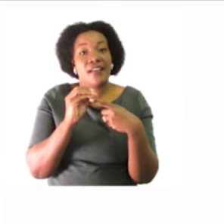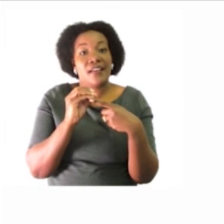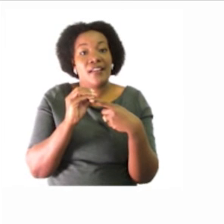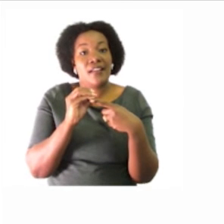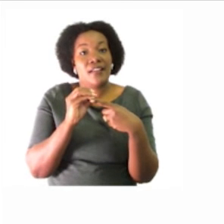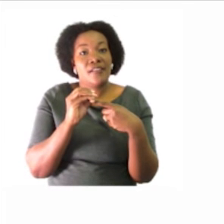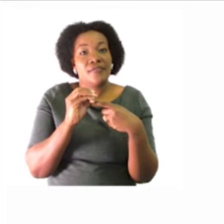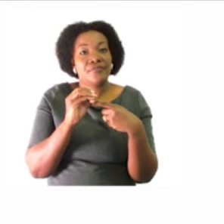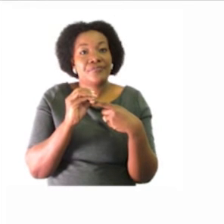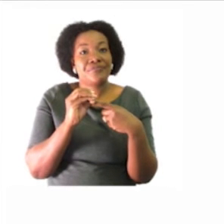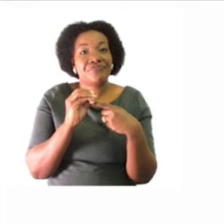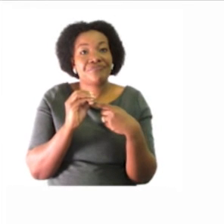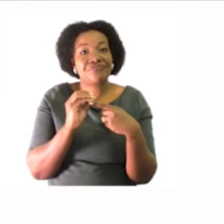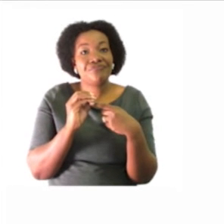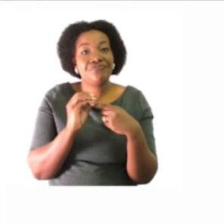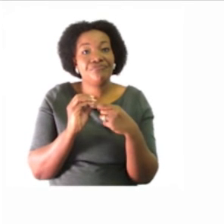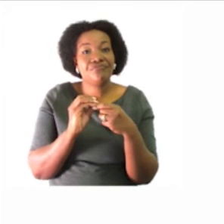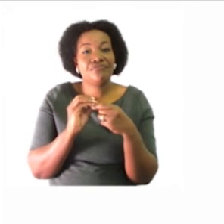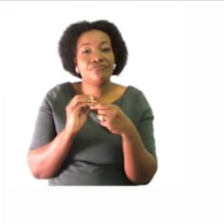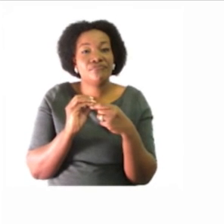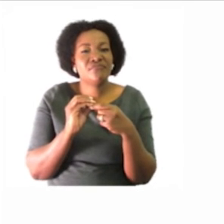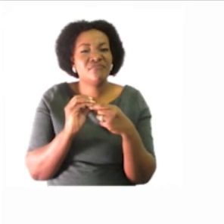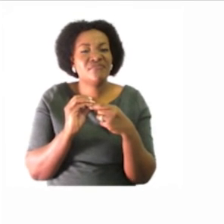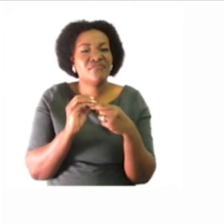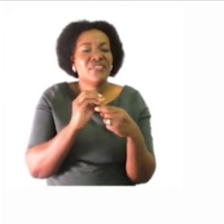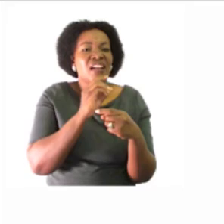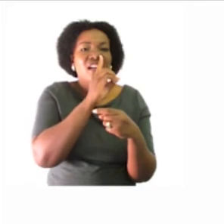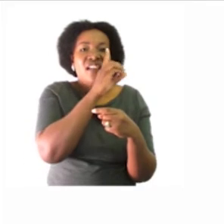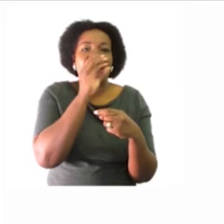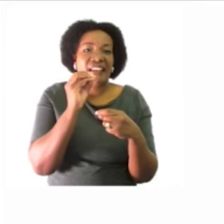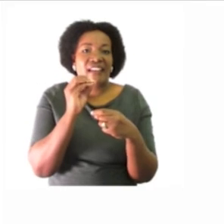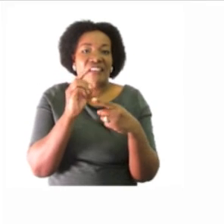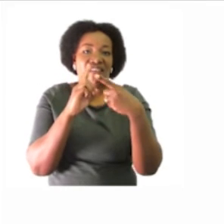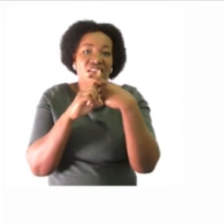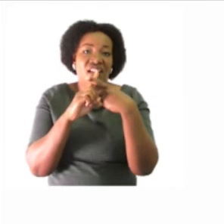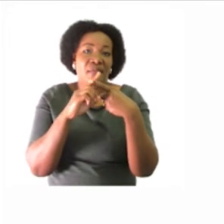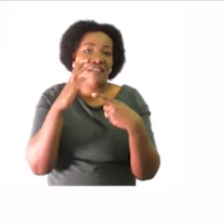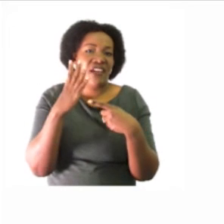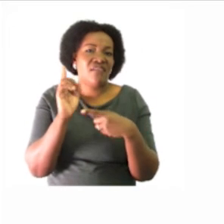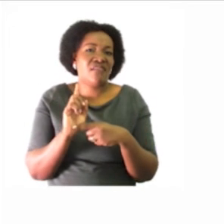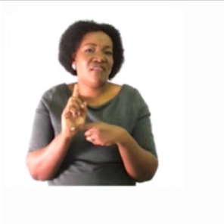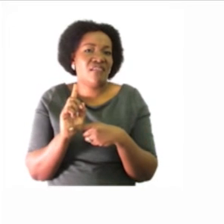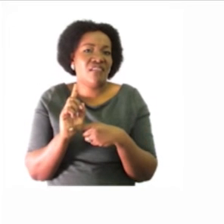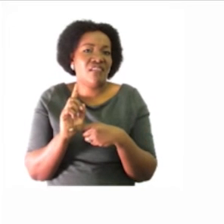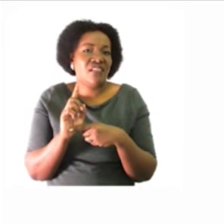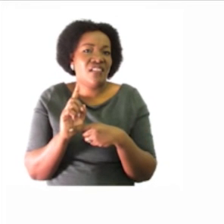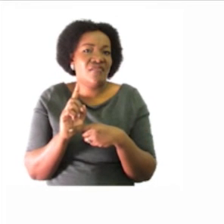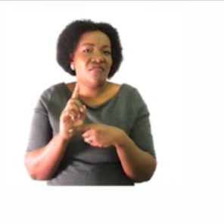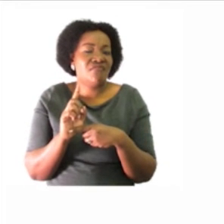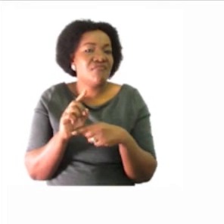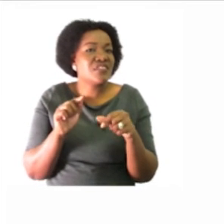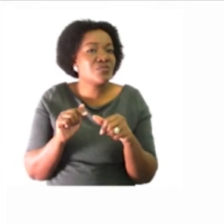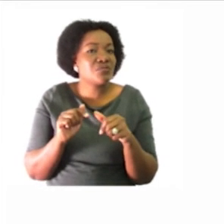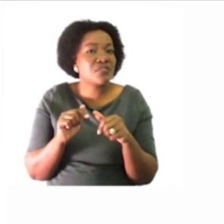Let's quickly look at that. 10 times 5. Okay, so this is actually what you are supposed to be